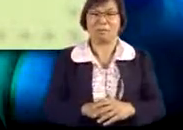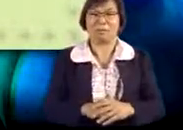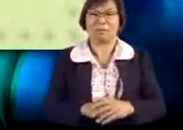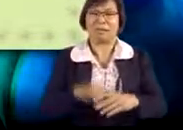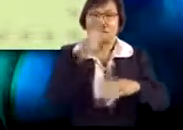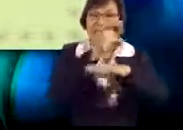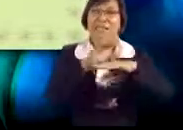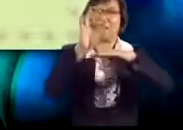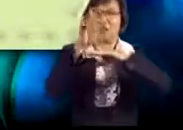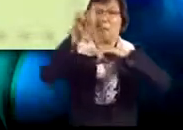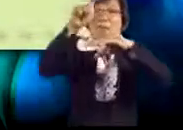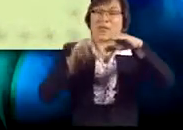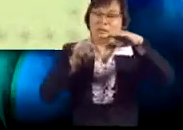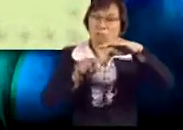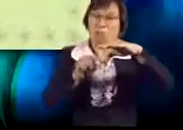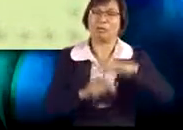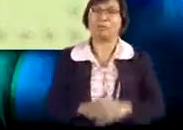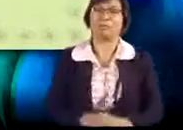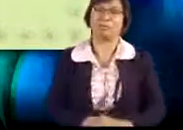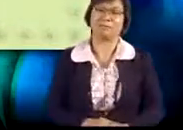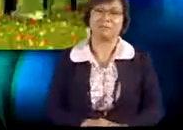E, 9/8.